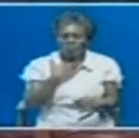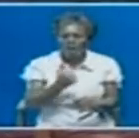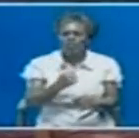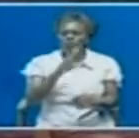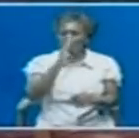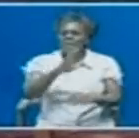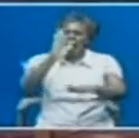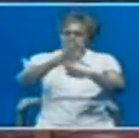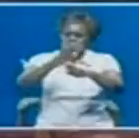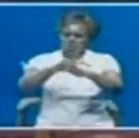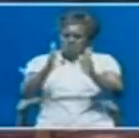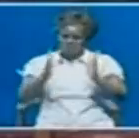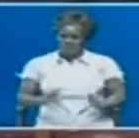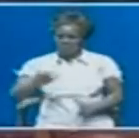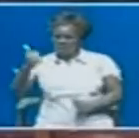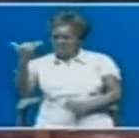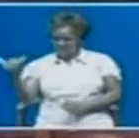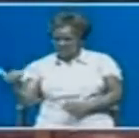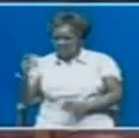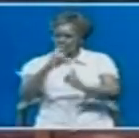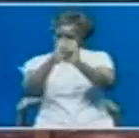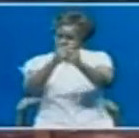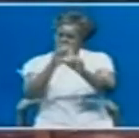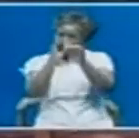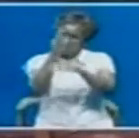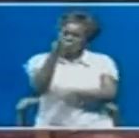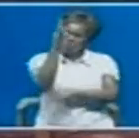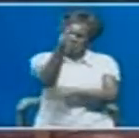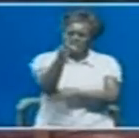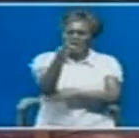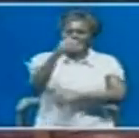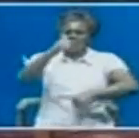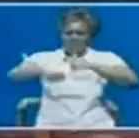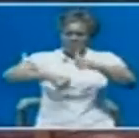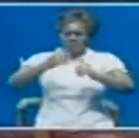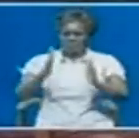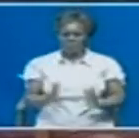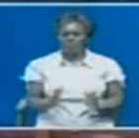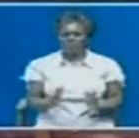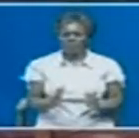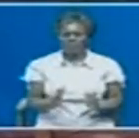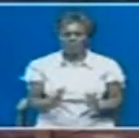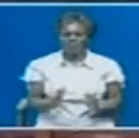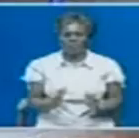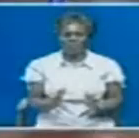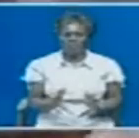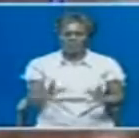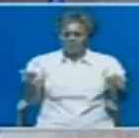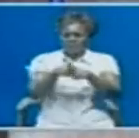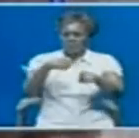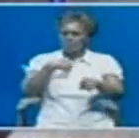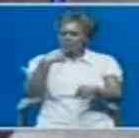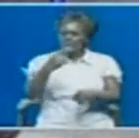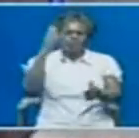model to the up and coming future kids. I need to be cleaned up. I'm ready. You know, as I said,